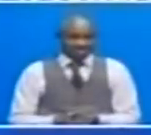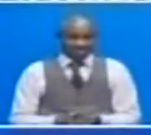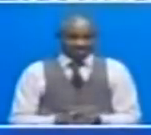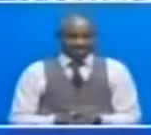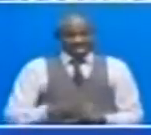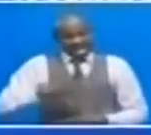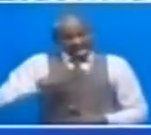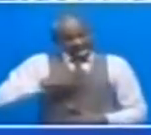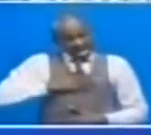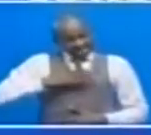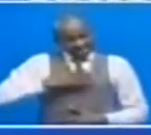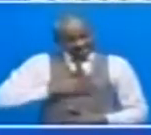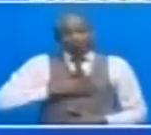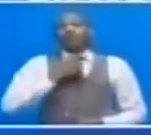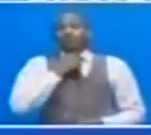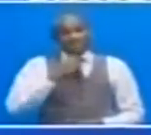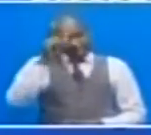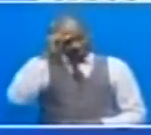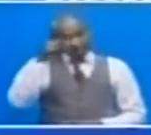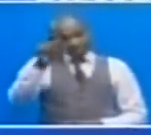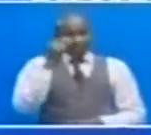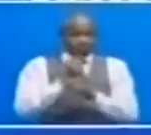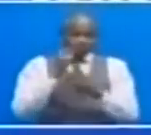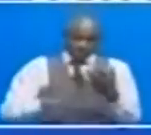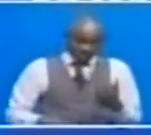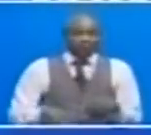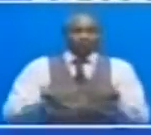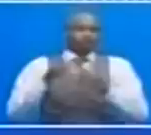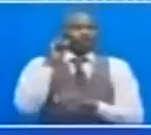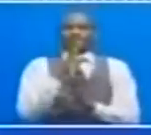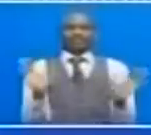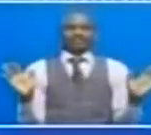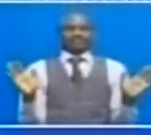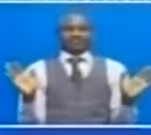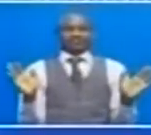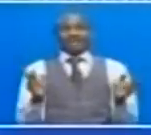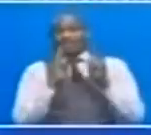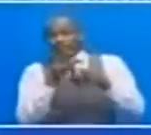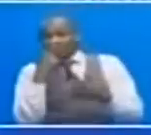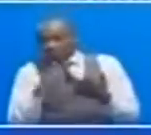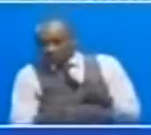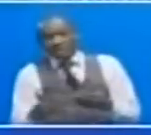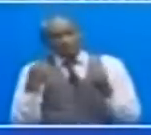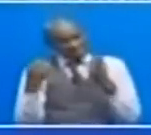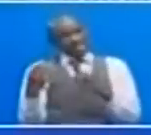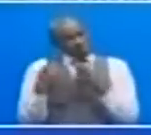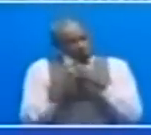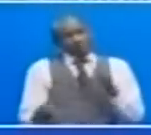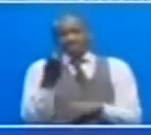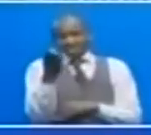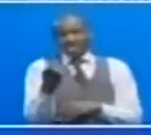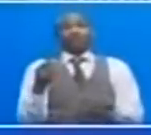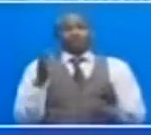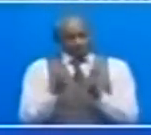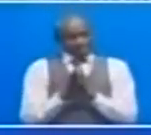jambo ambalo tunataka serikali ifanye, ifuate sheria. Reports say some of the youth said to have gone missing were connected